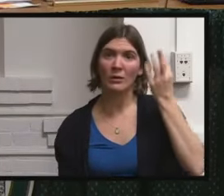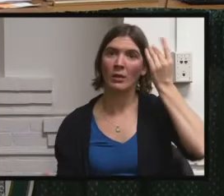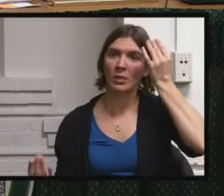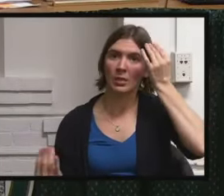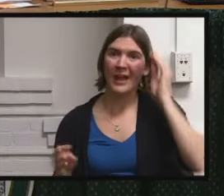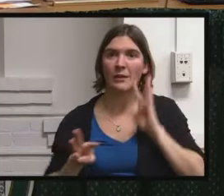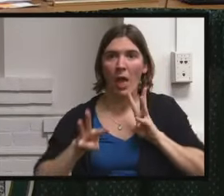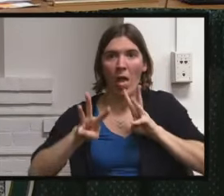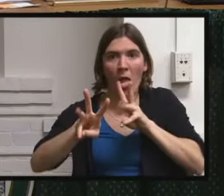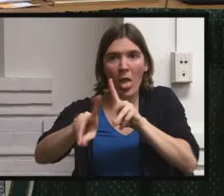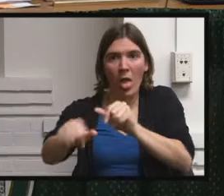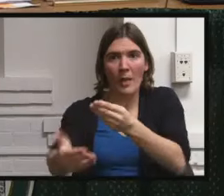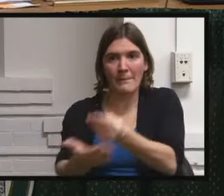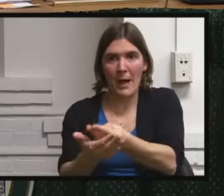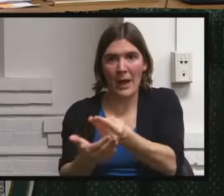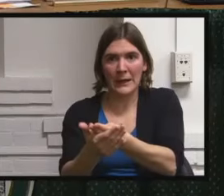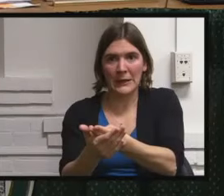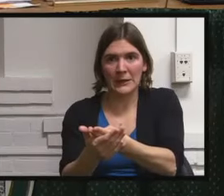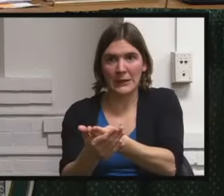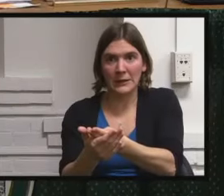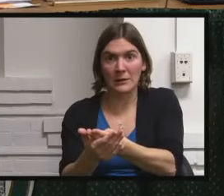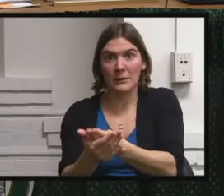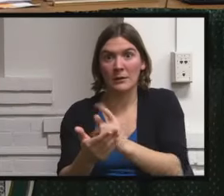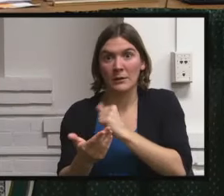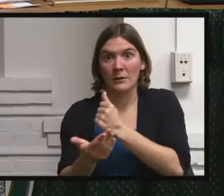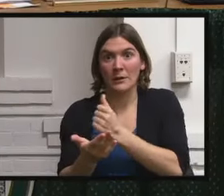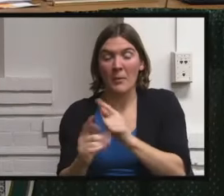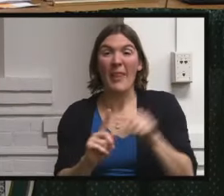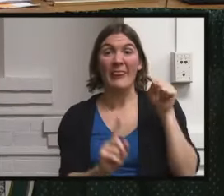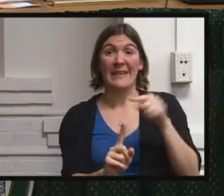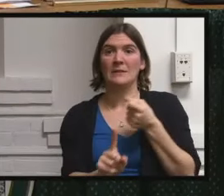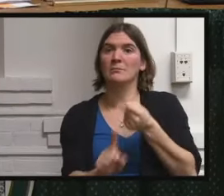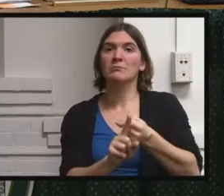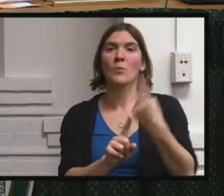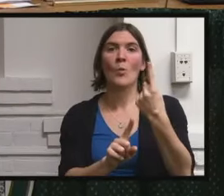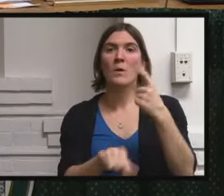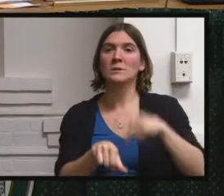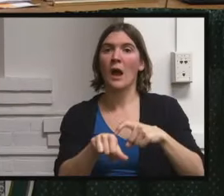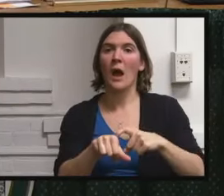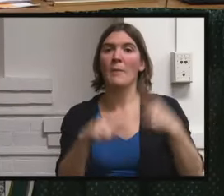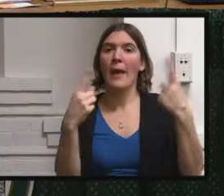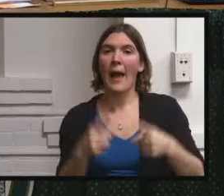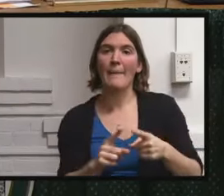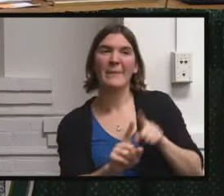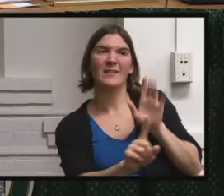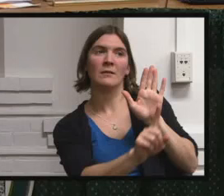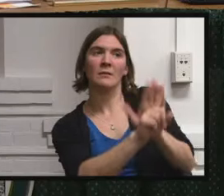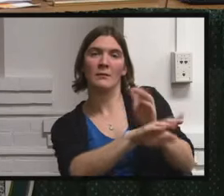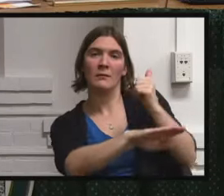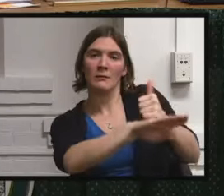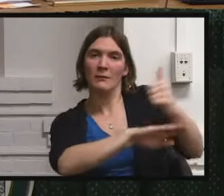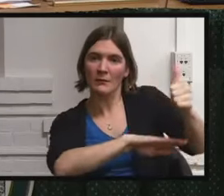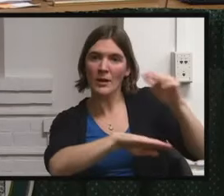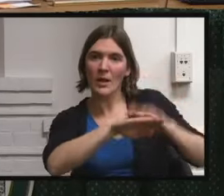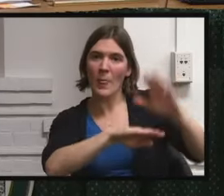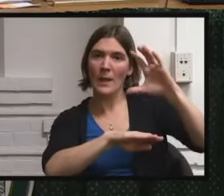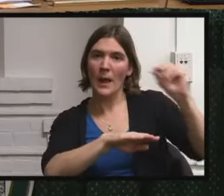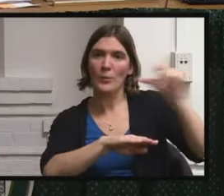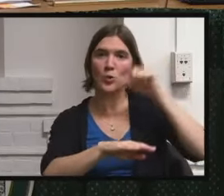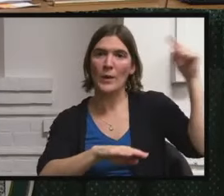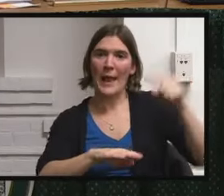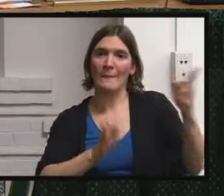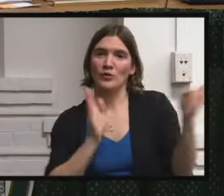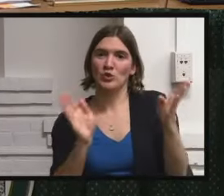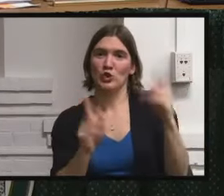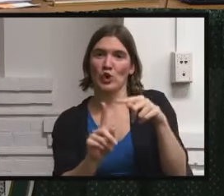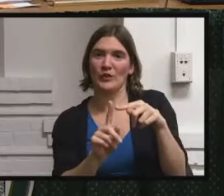where we had to put money into it, but this would appear to be an isolated issue from a contractor's error. Correct. That's separate apart from